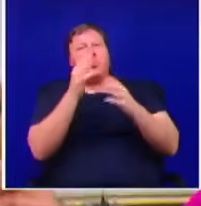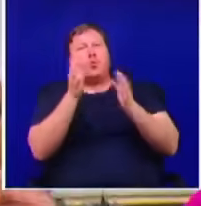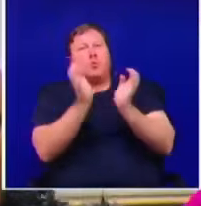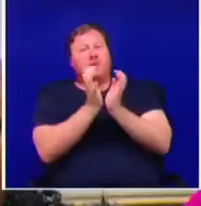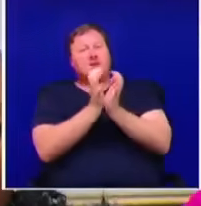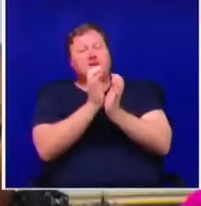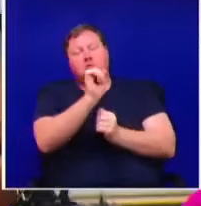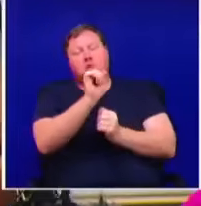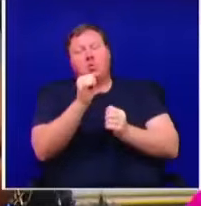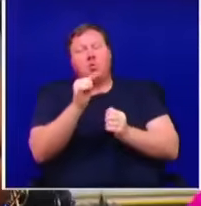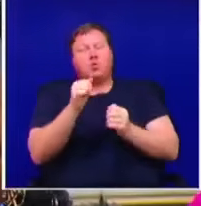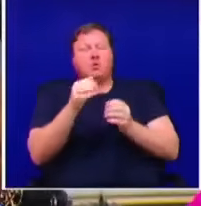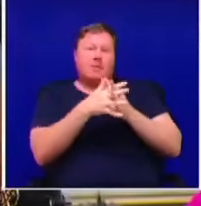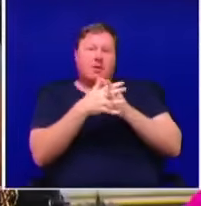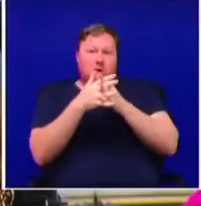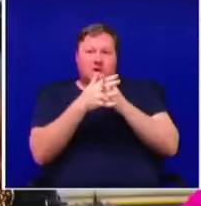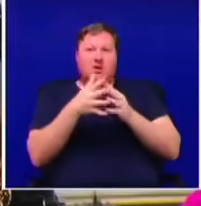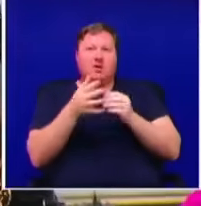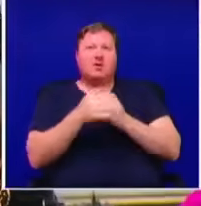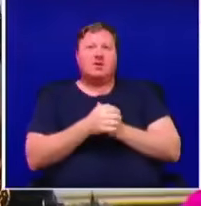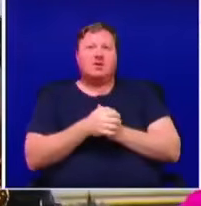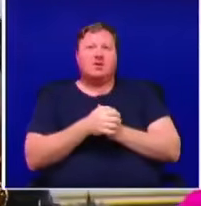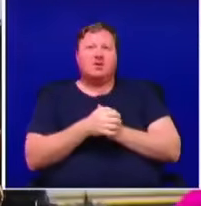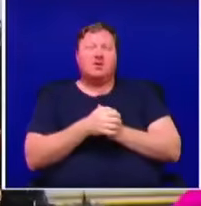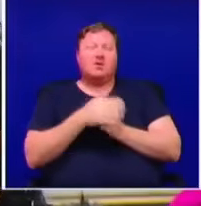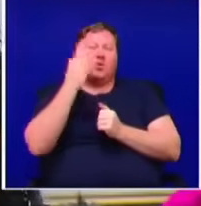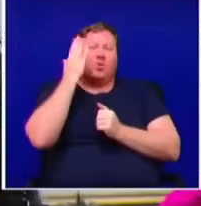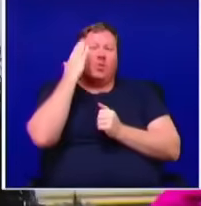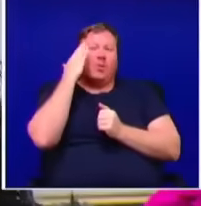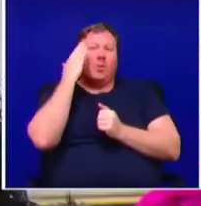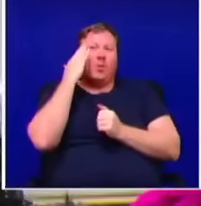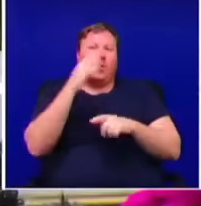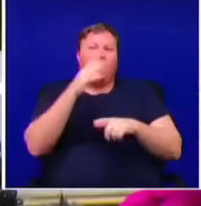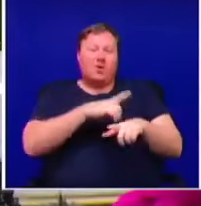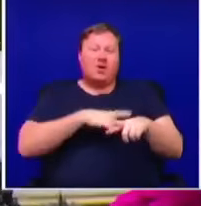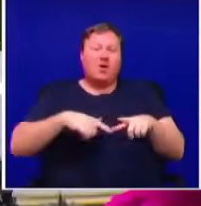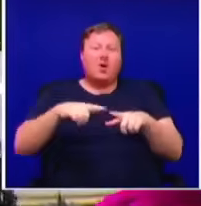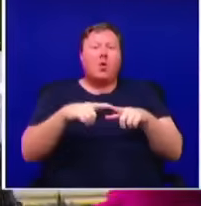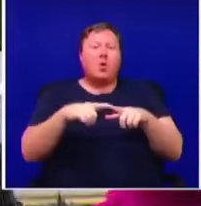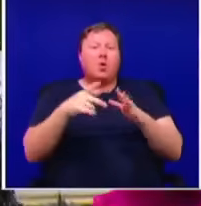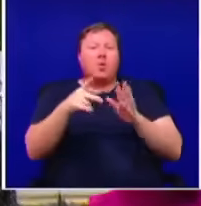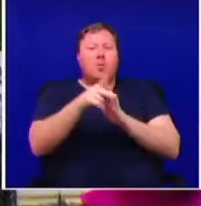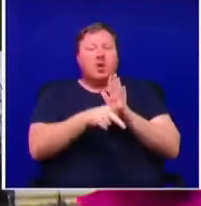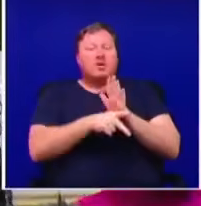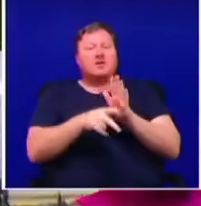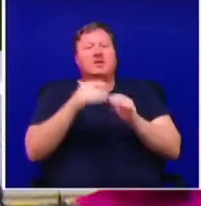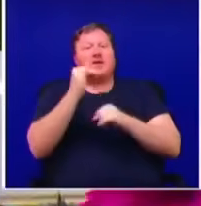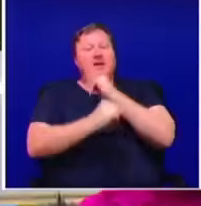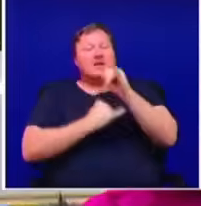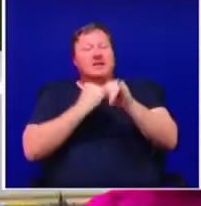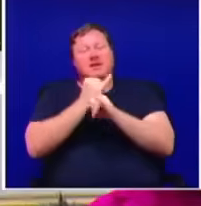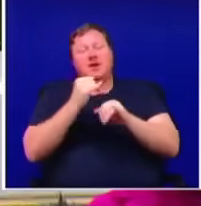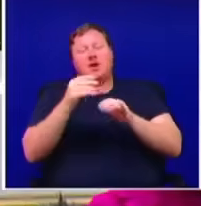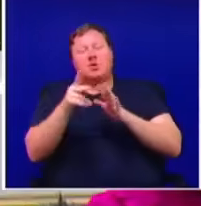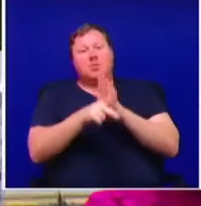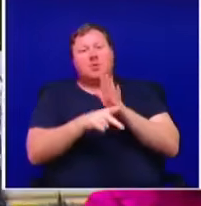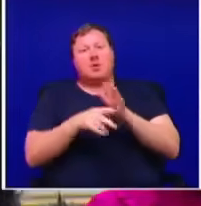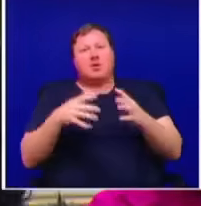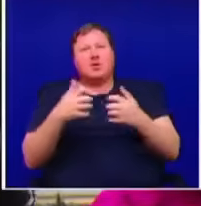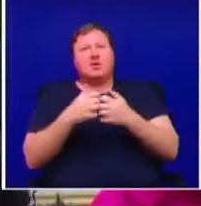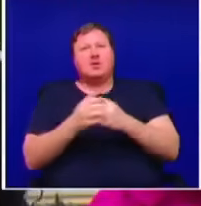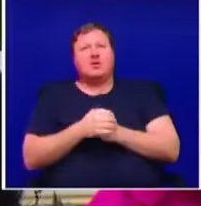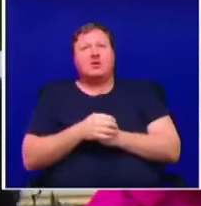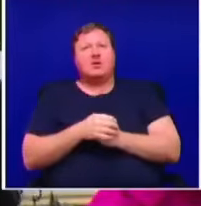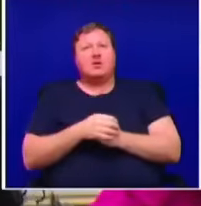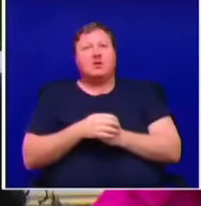that we are now in the realm where domestic policy impacts foreign policy. A general goes off to Iran and makes